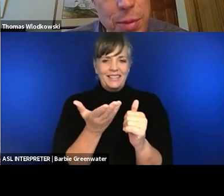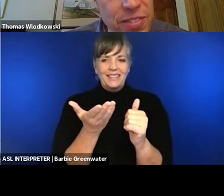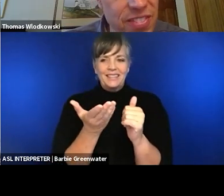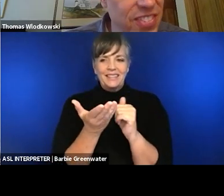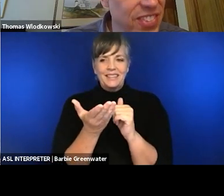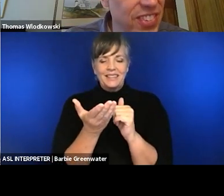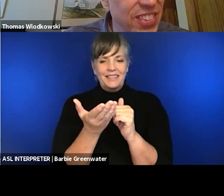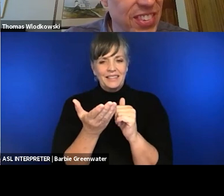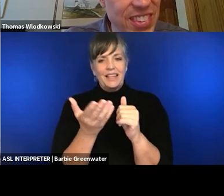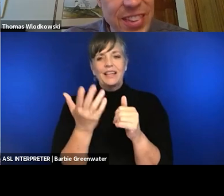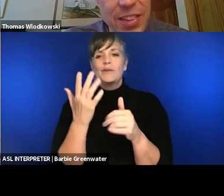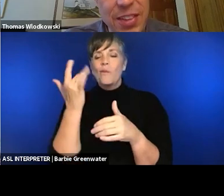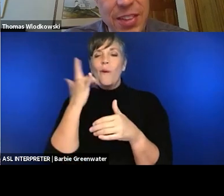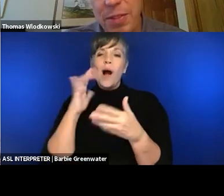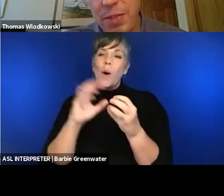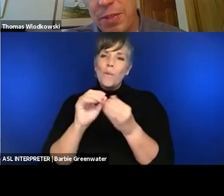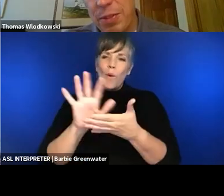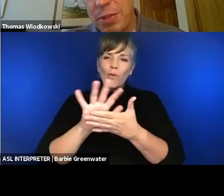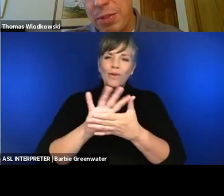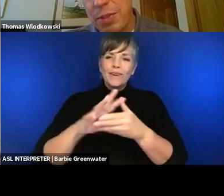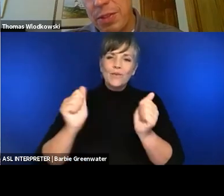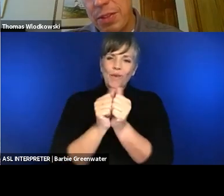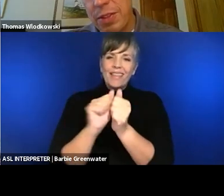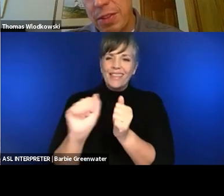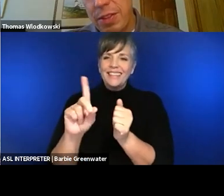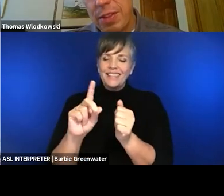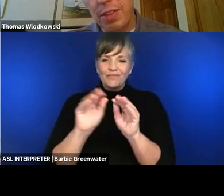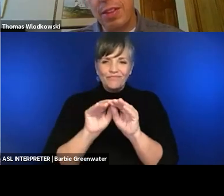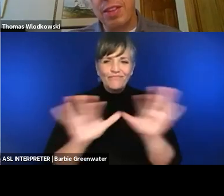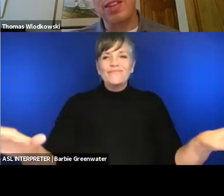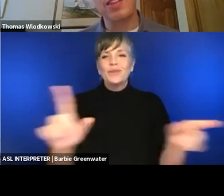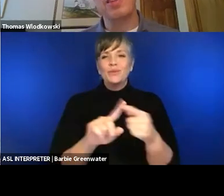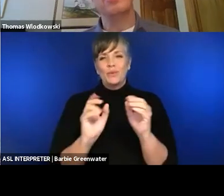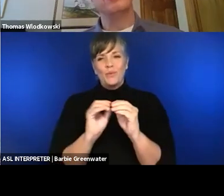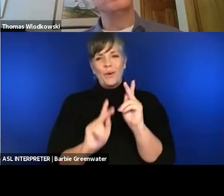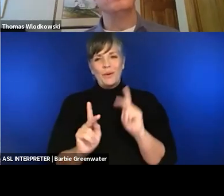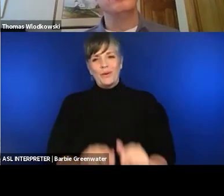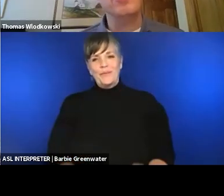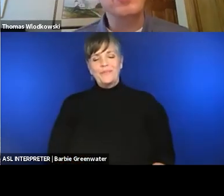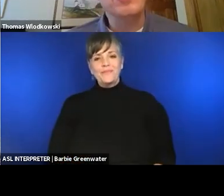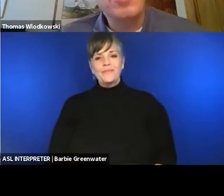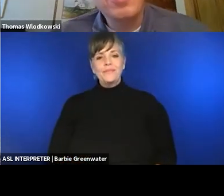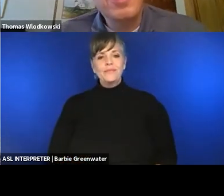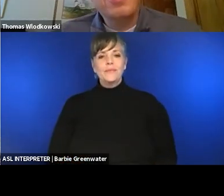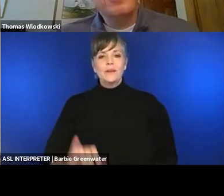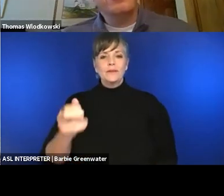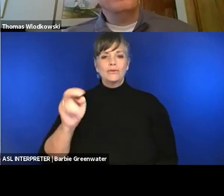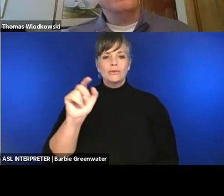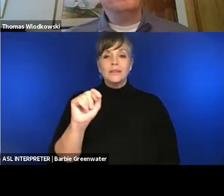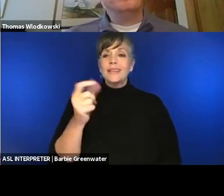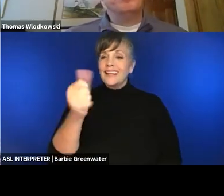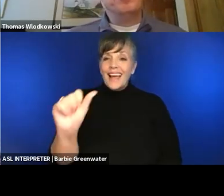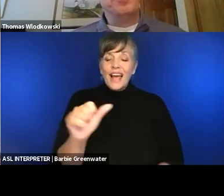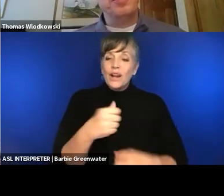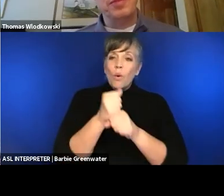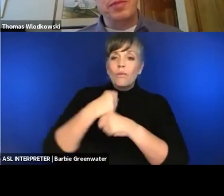to more people. Absolutely. One last thought on my end. For any content creator, anybody interested in